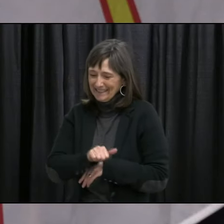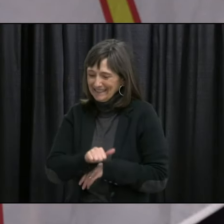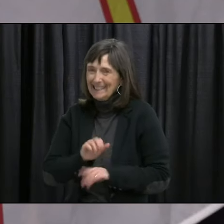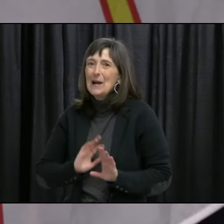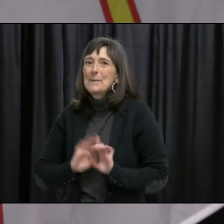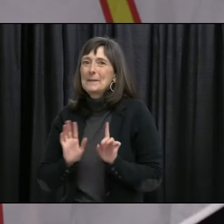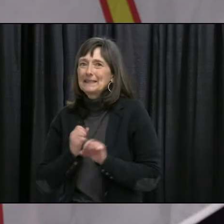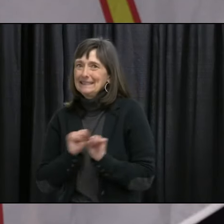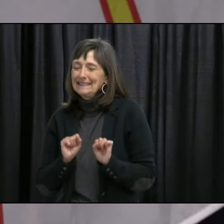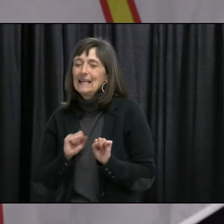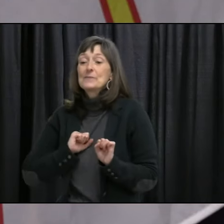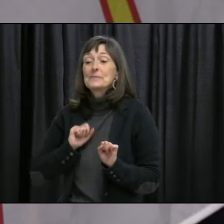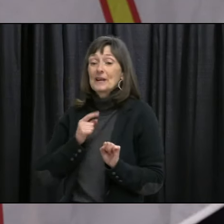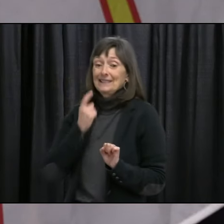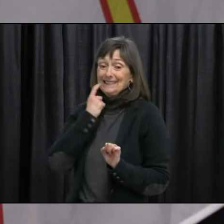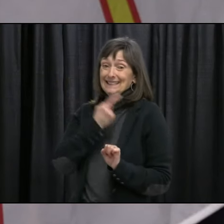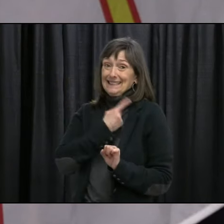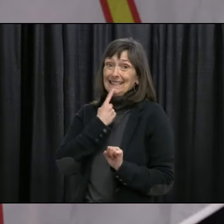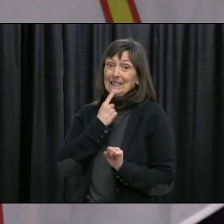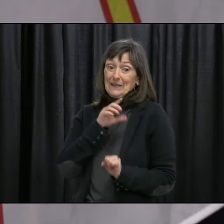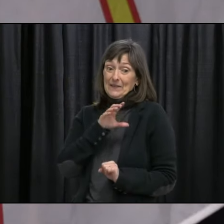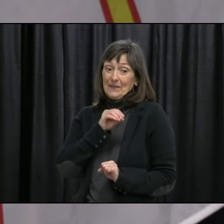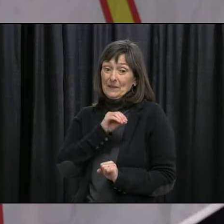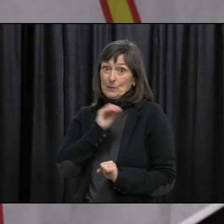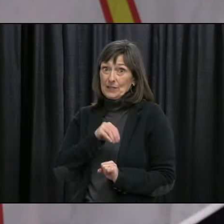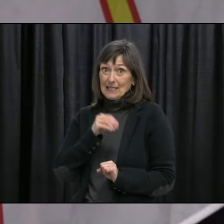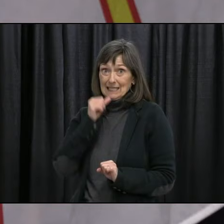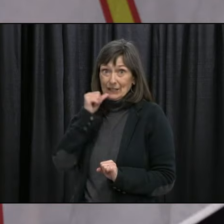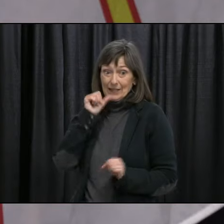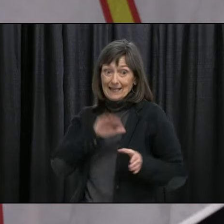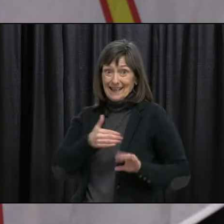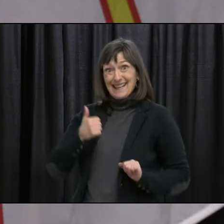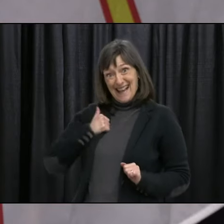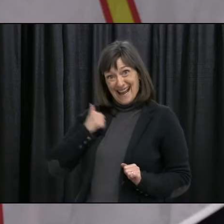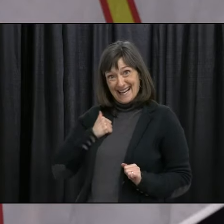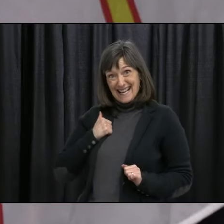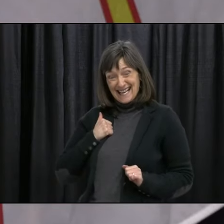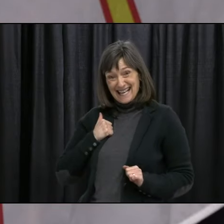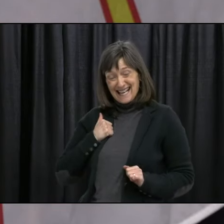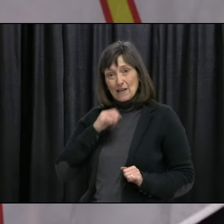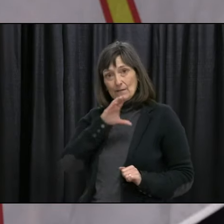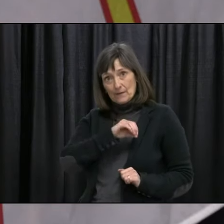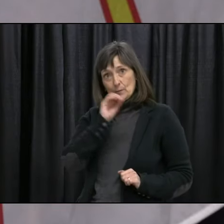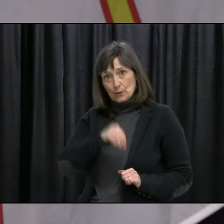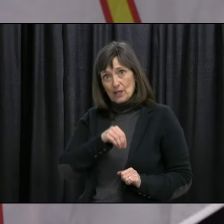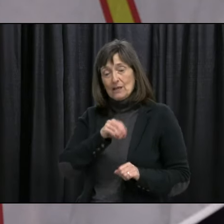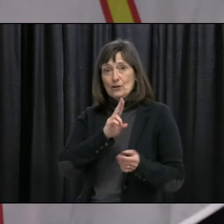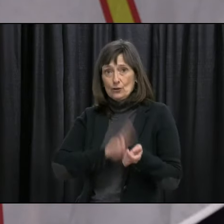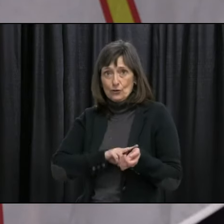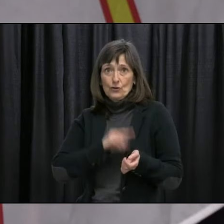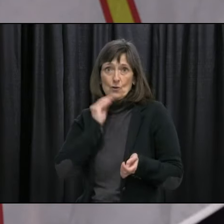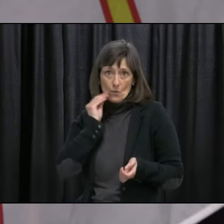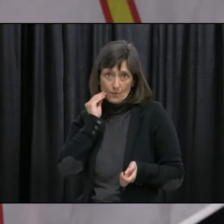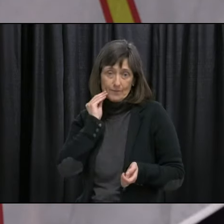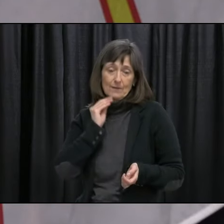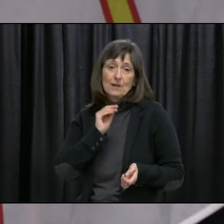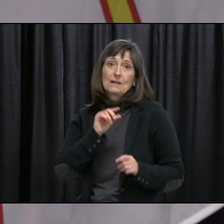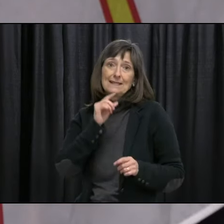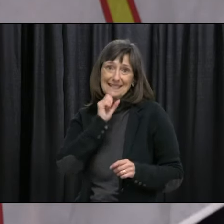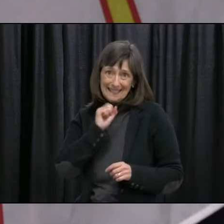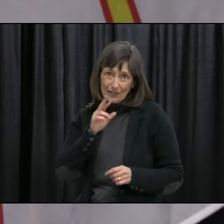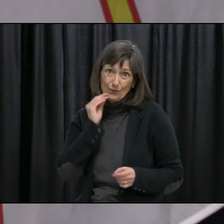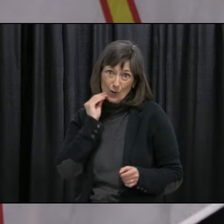ago, 50% of the deaths yesterday were due to long-term care, people who were living in long-term care facilities. So